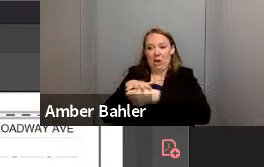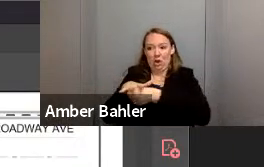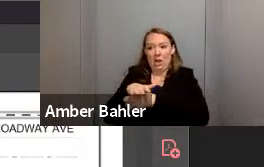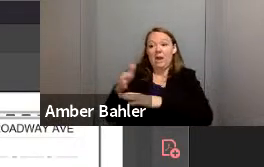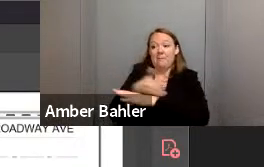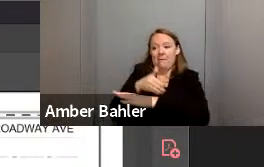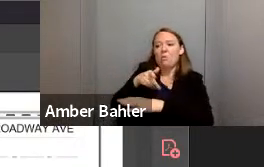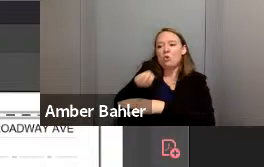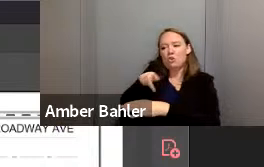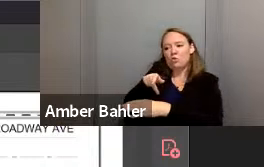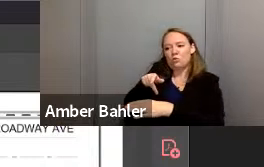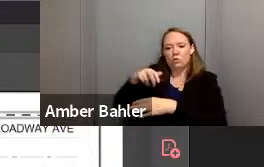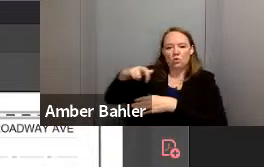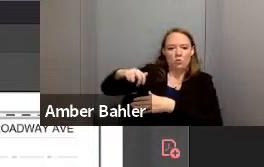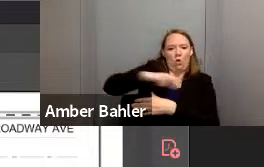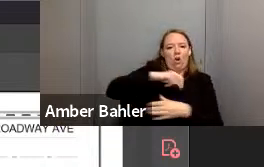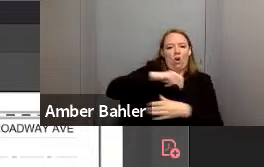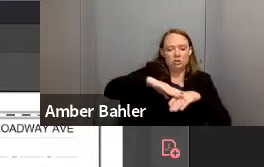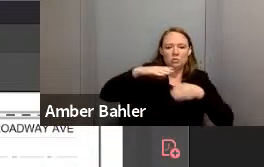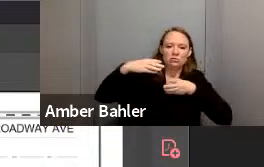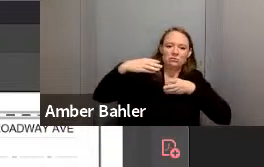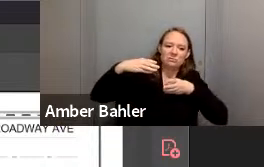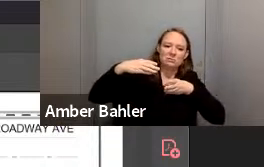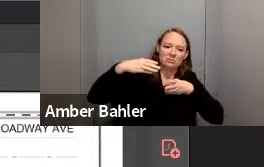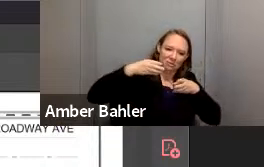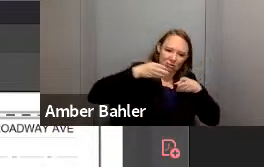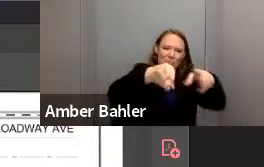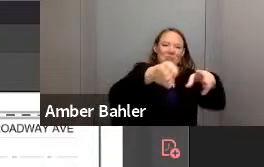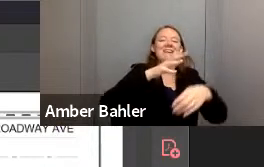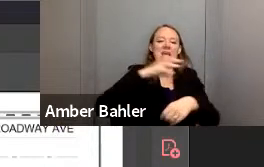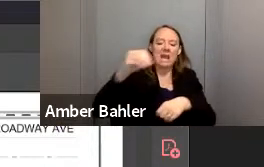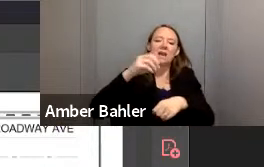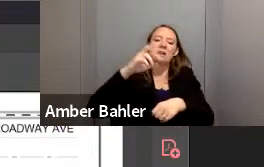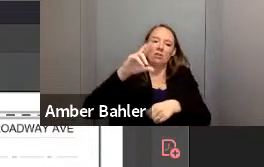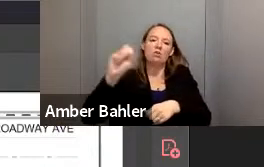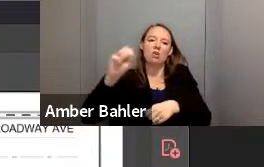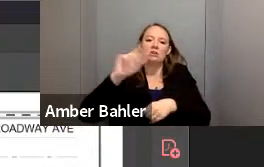the crosswalks at Belasco. The other areas